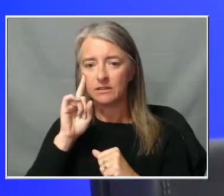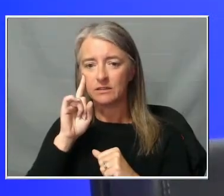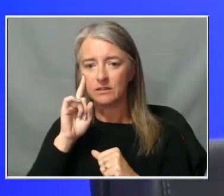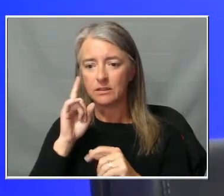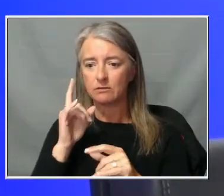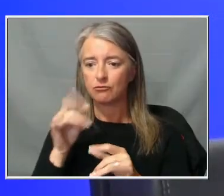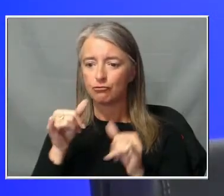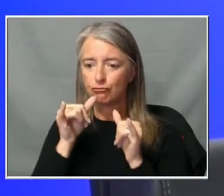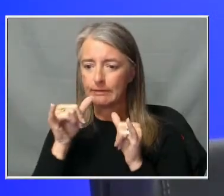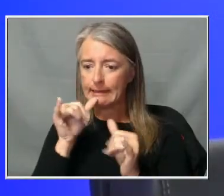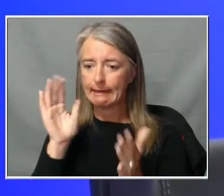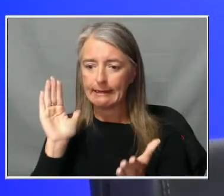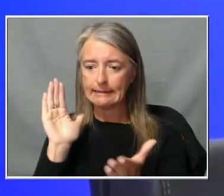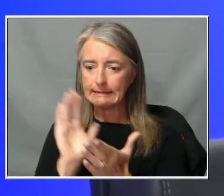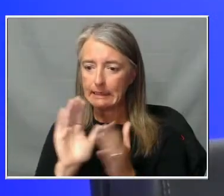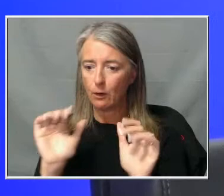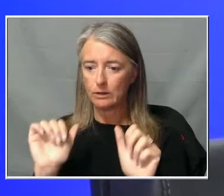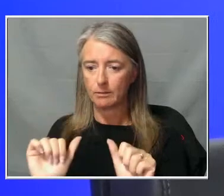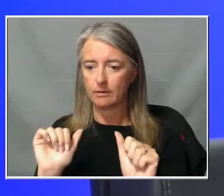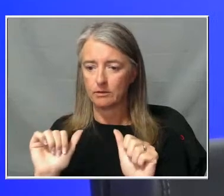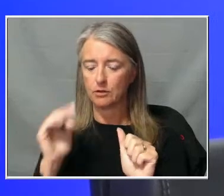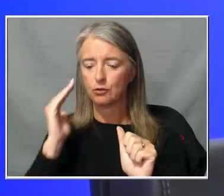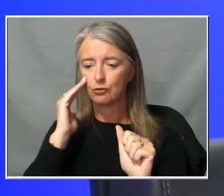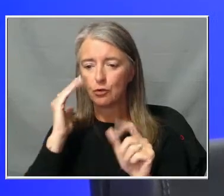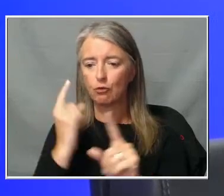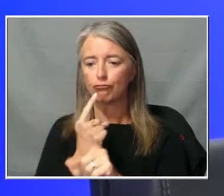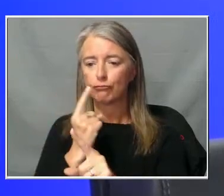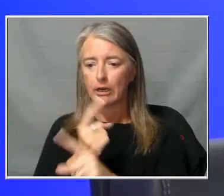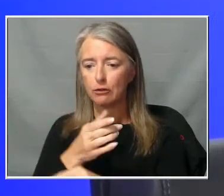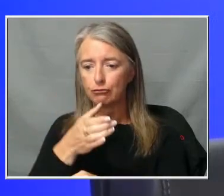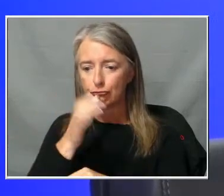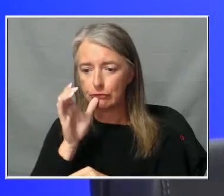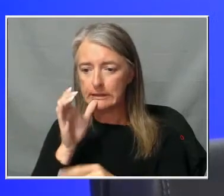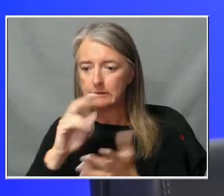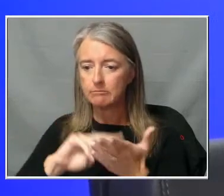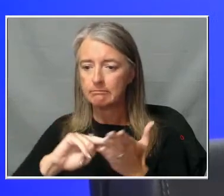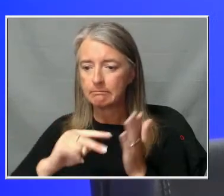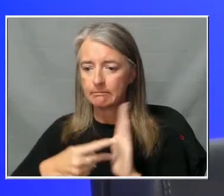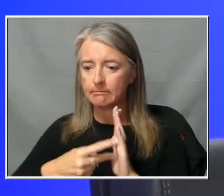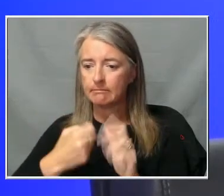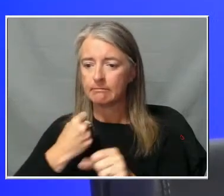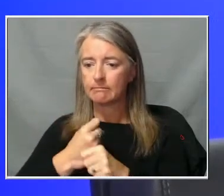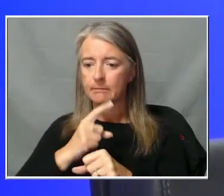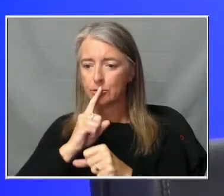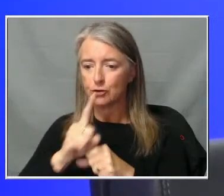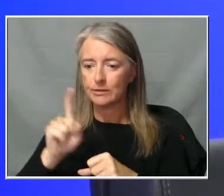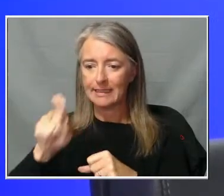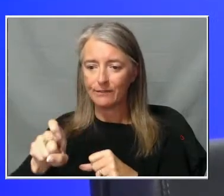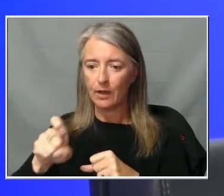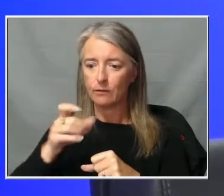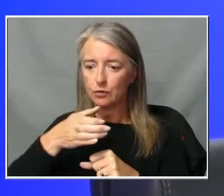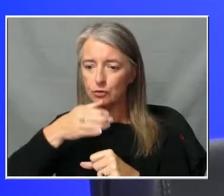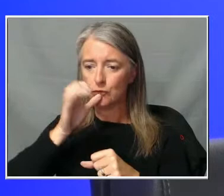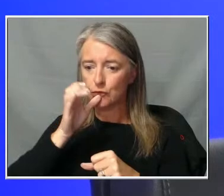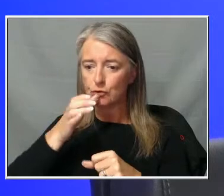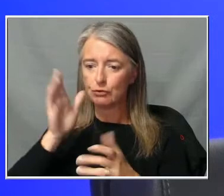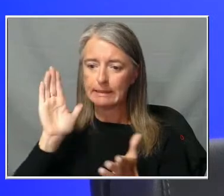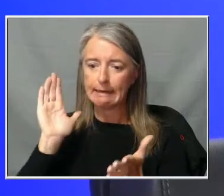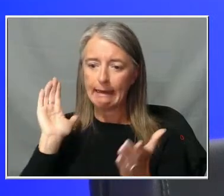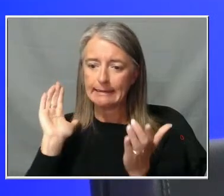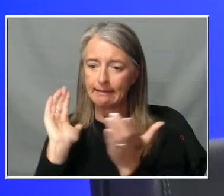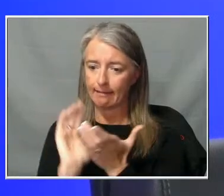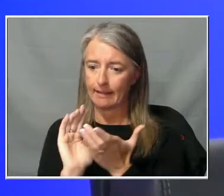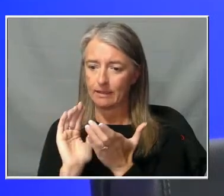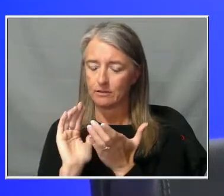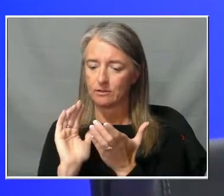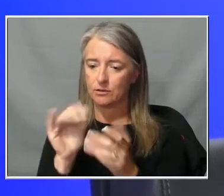can, know what a regular drink is, and make sure that if you have to drink as little, don't drink